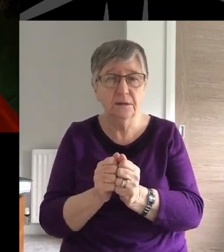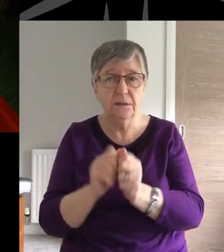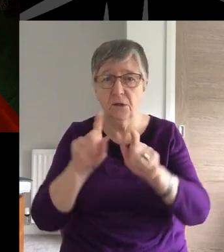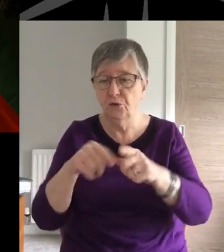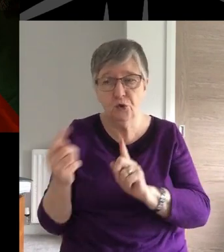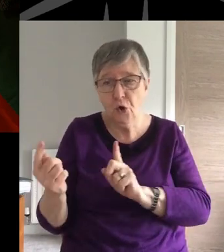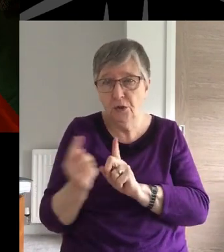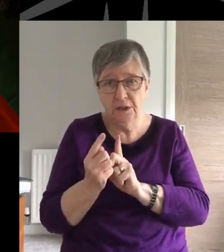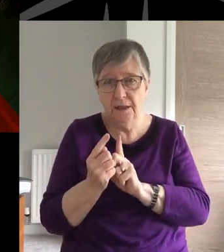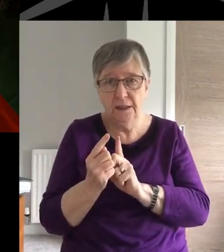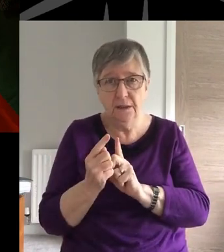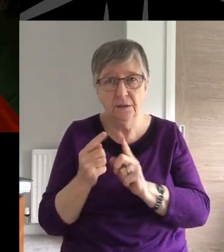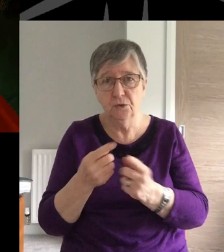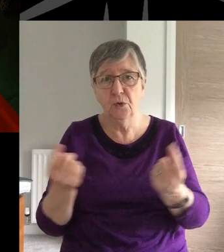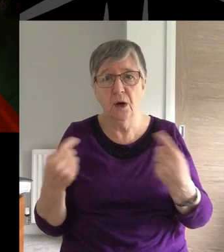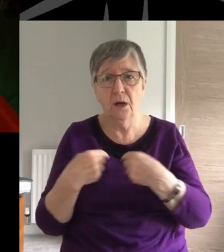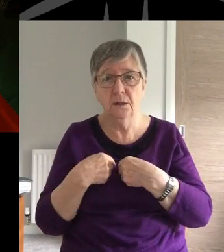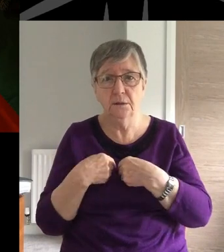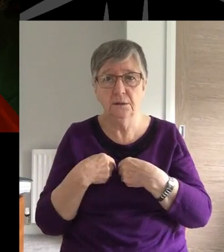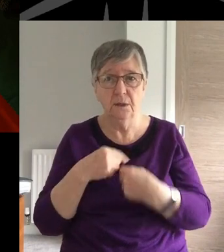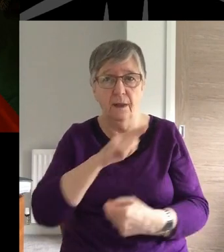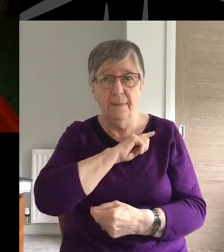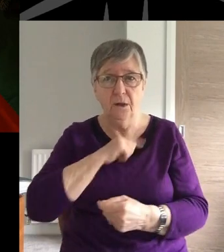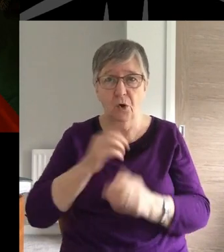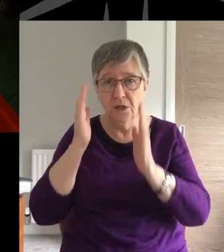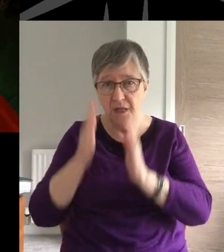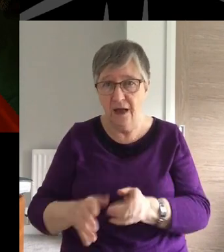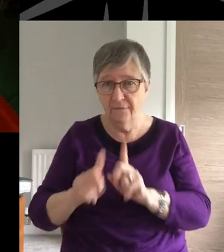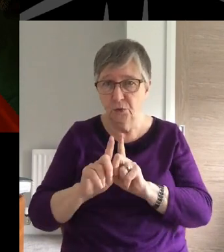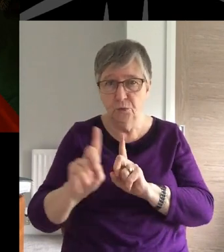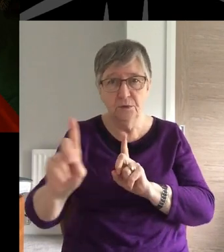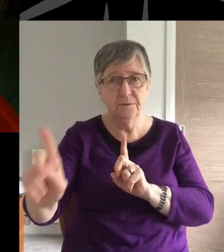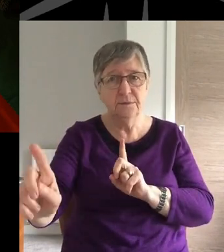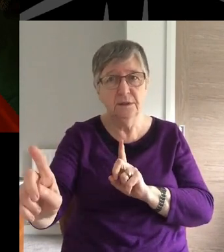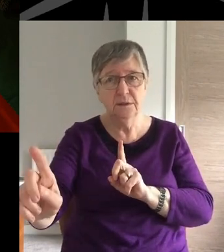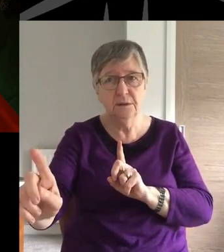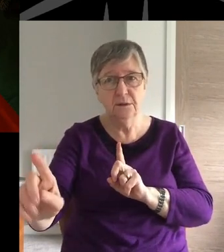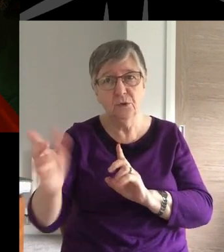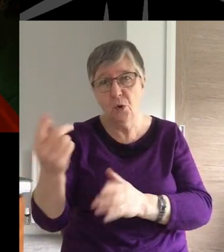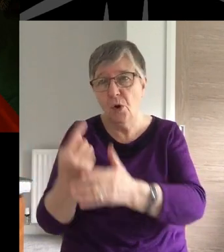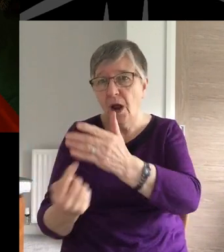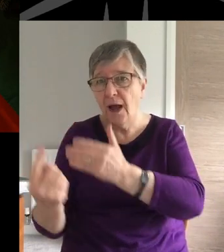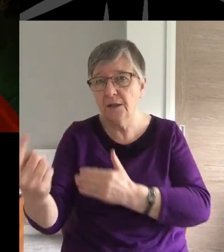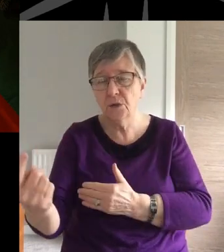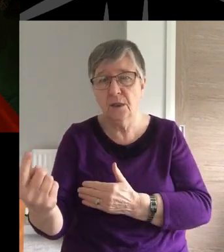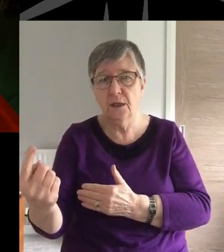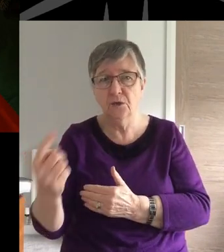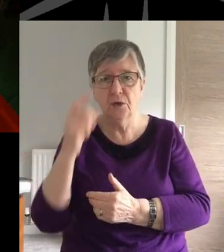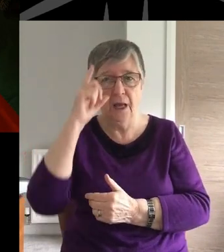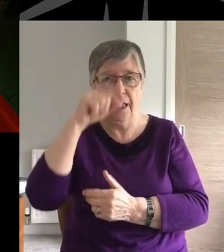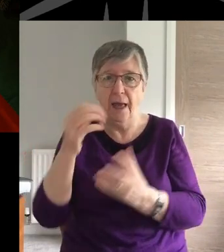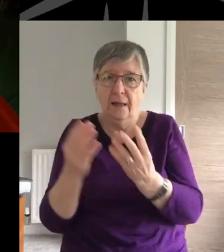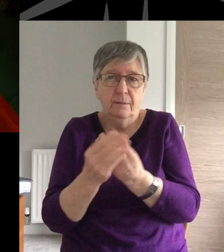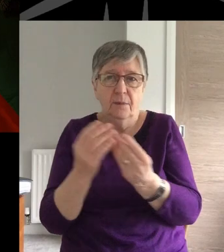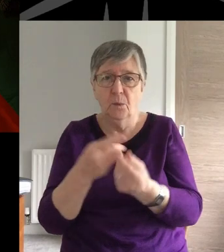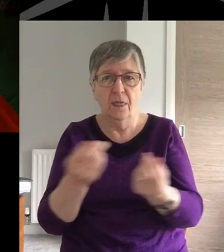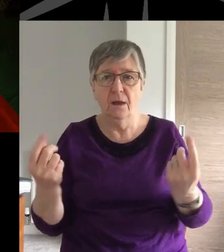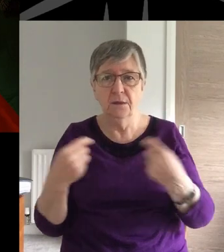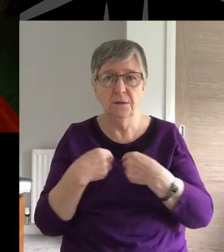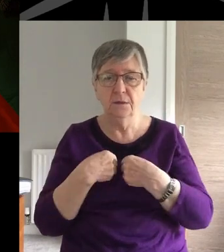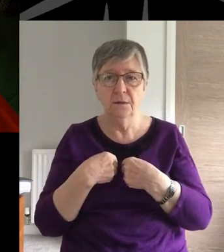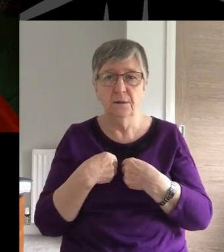vicinity, who because of distance or because of isolation are not able to be with us.